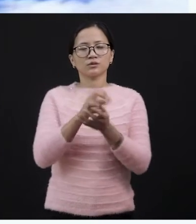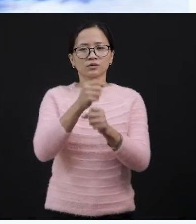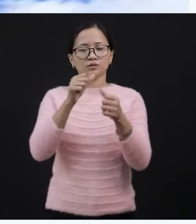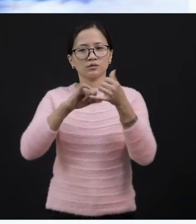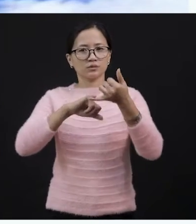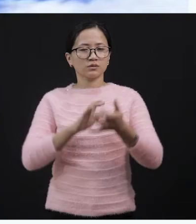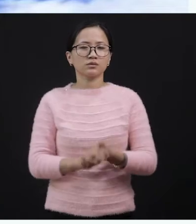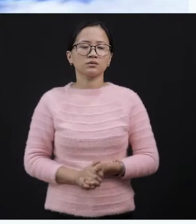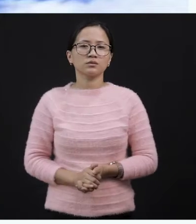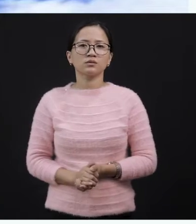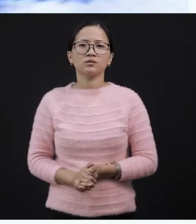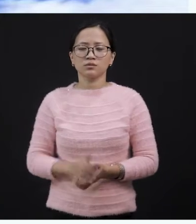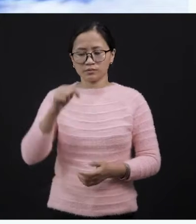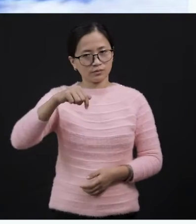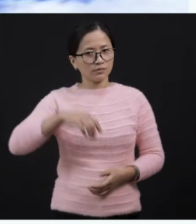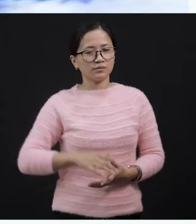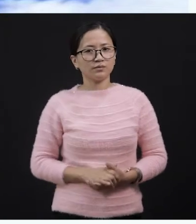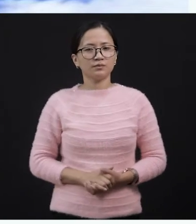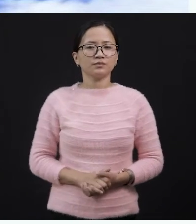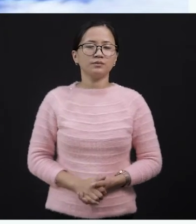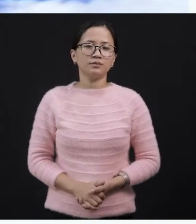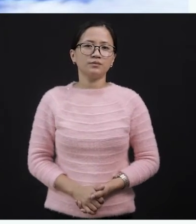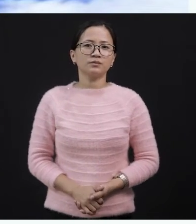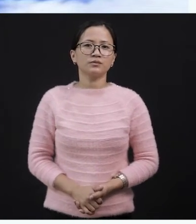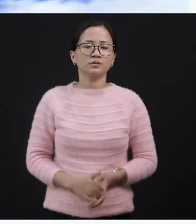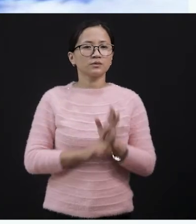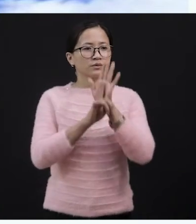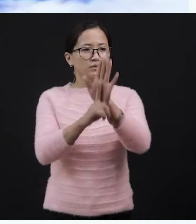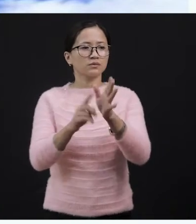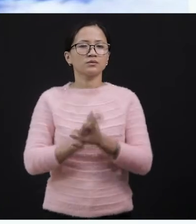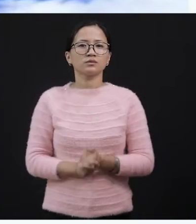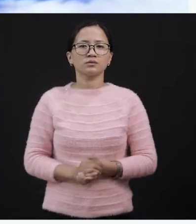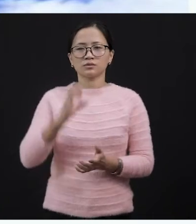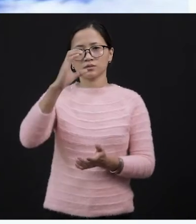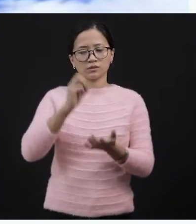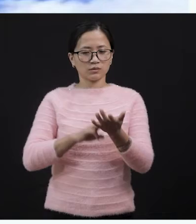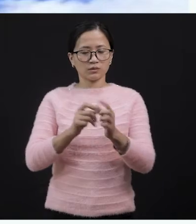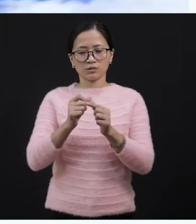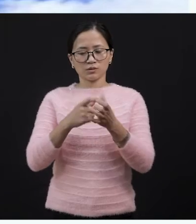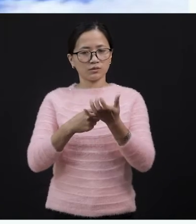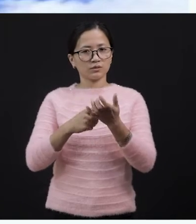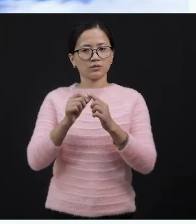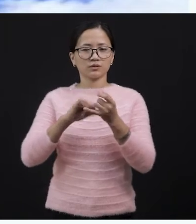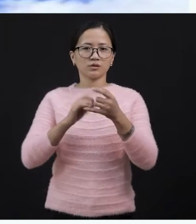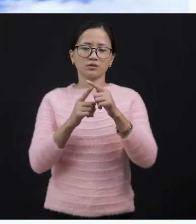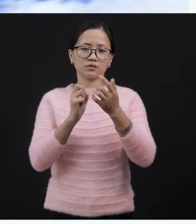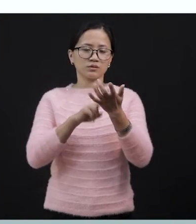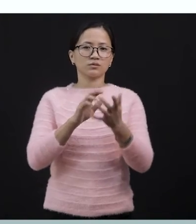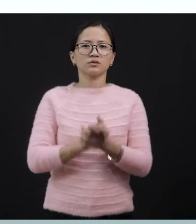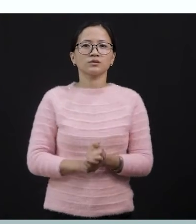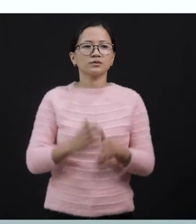gas. Now, I will show you the composition of air.